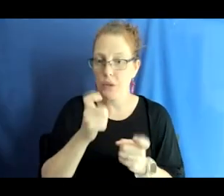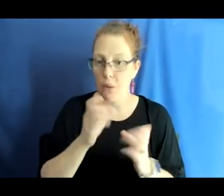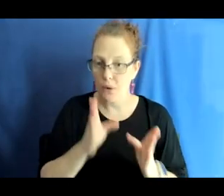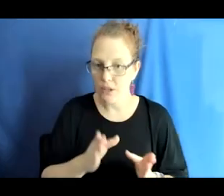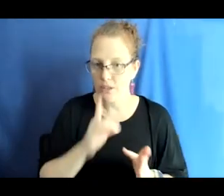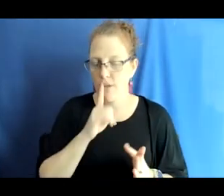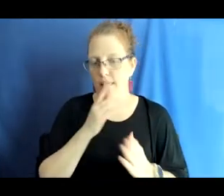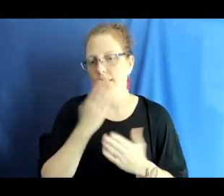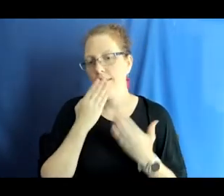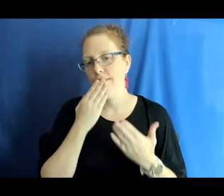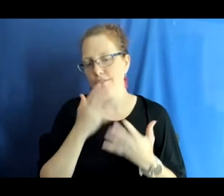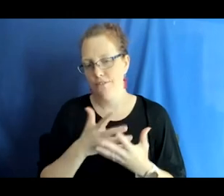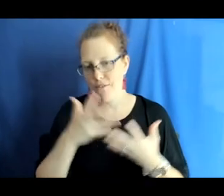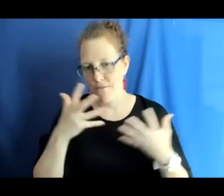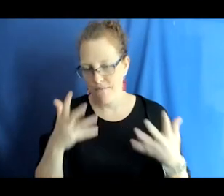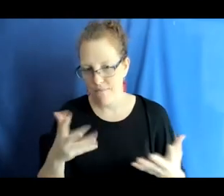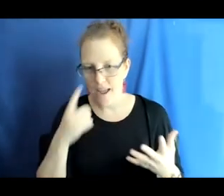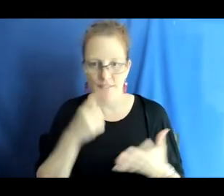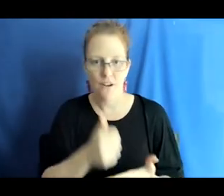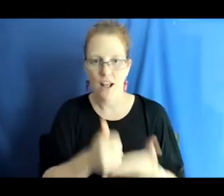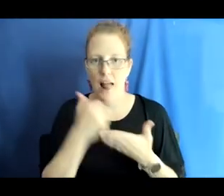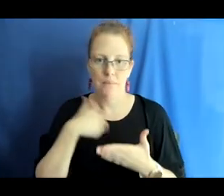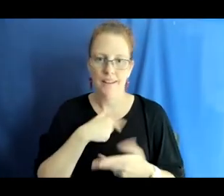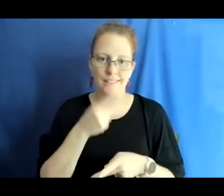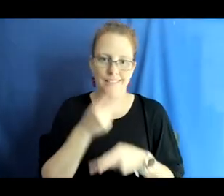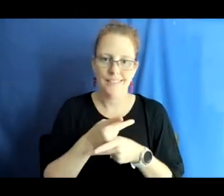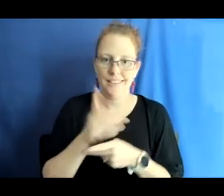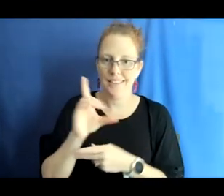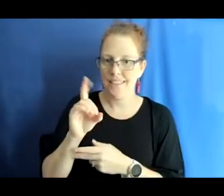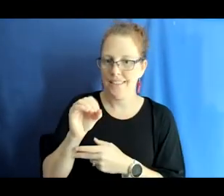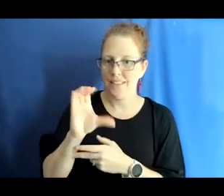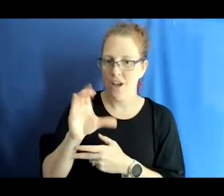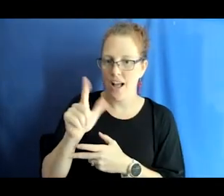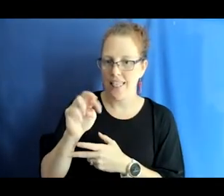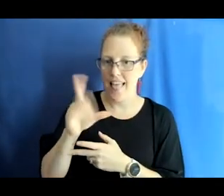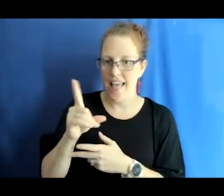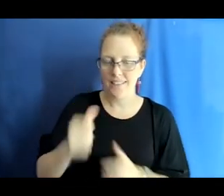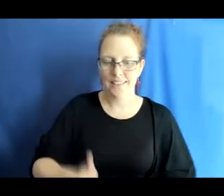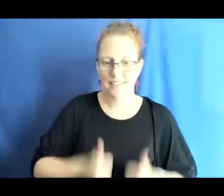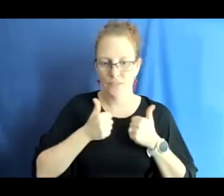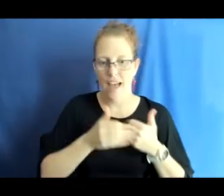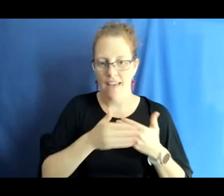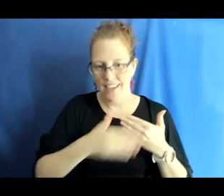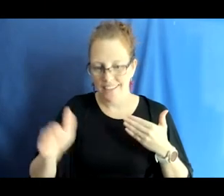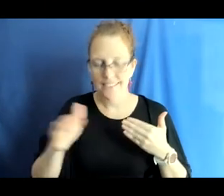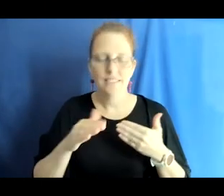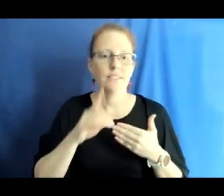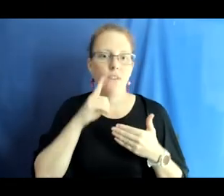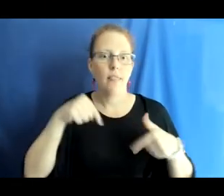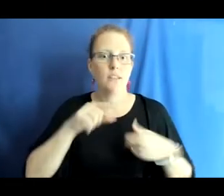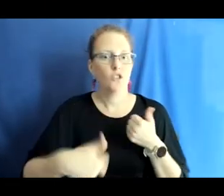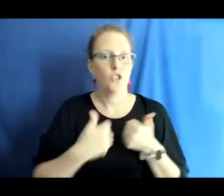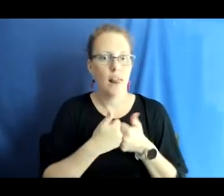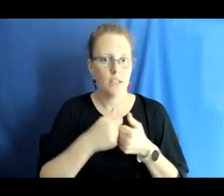you for helping us keep DocLands alive and kicking through this very challenging year. And please do take in all